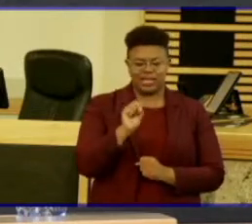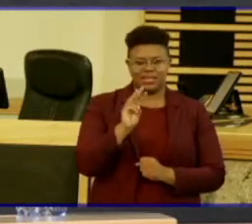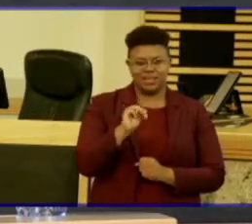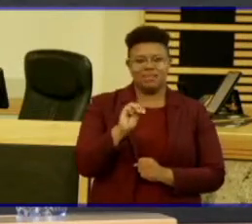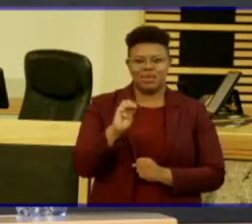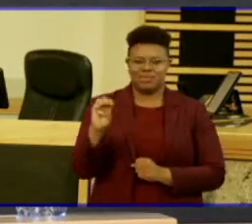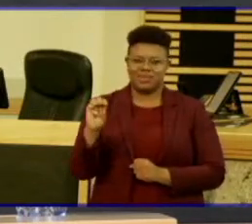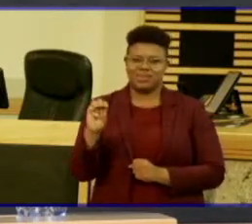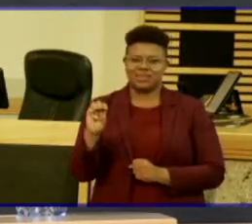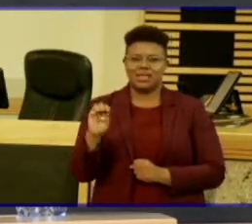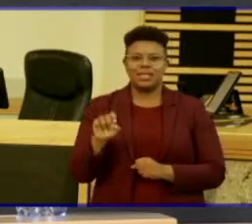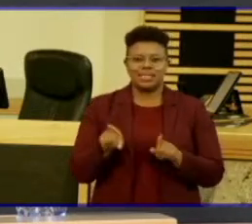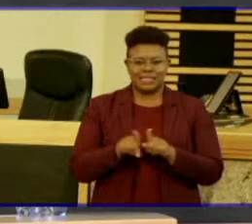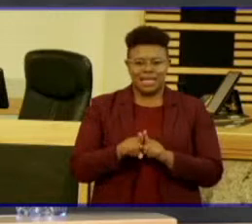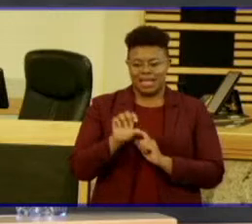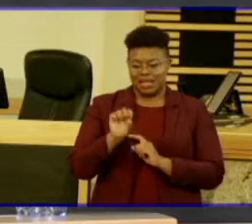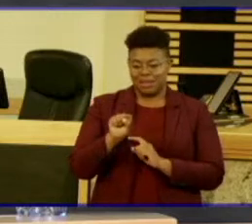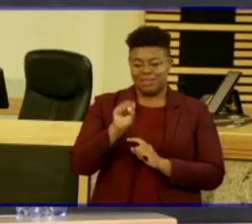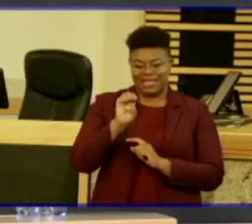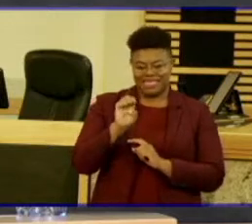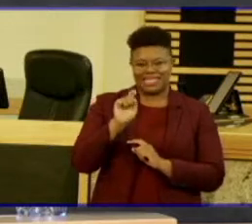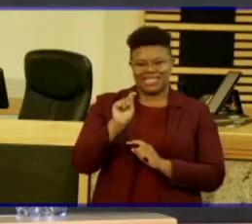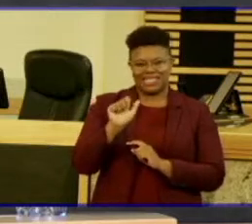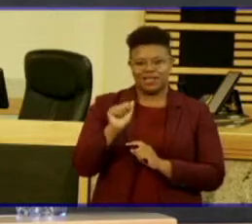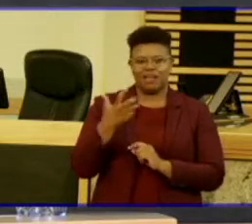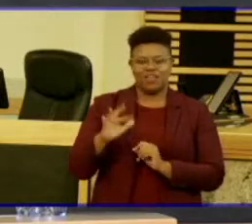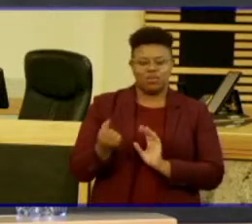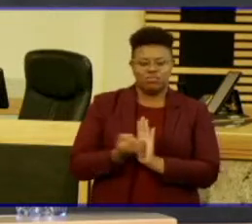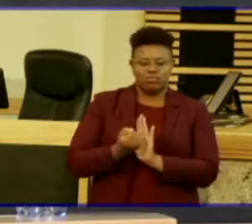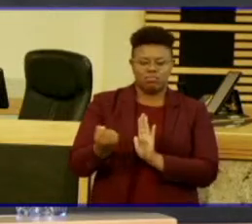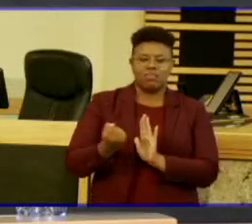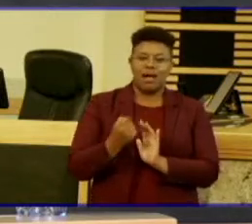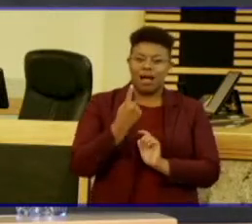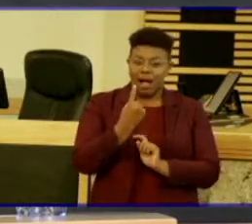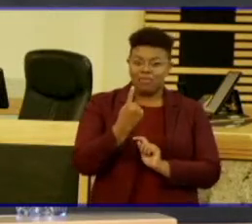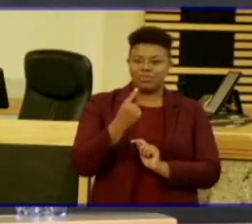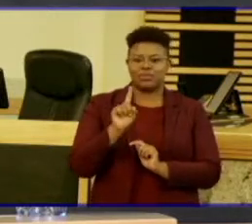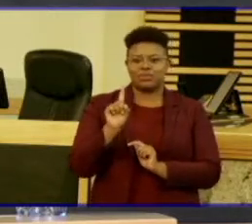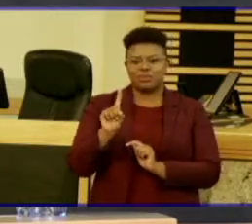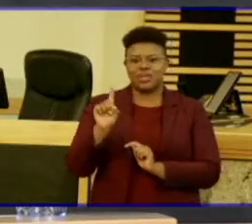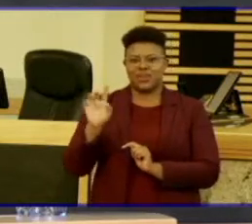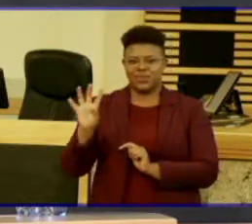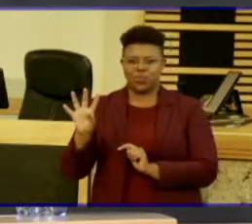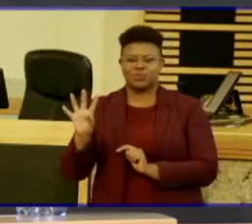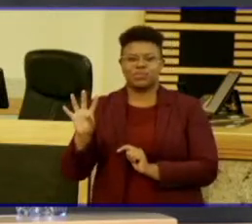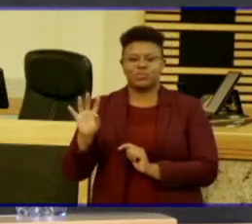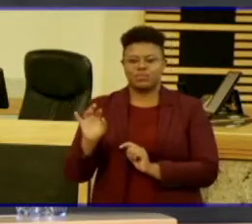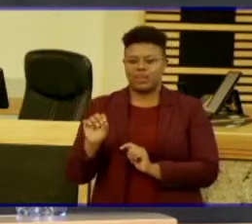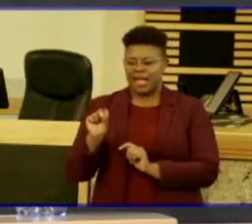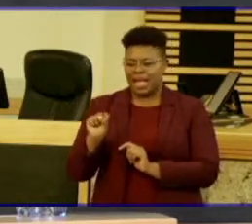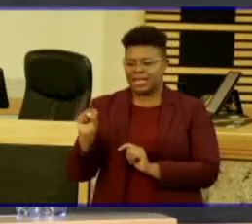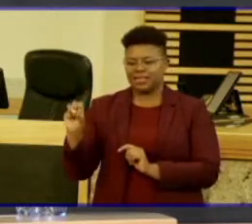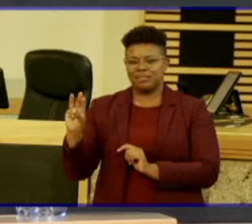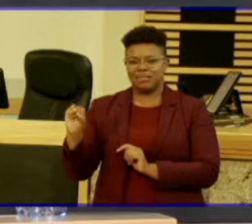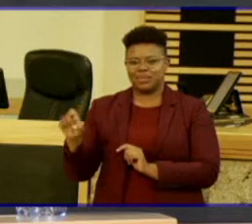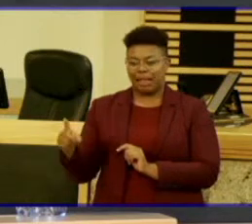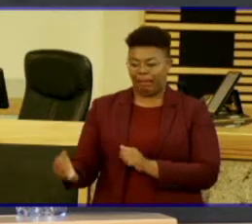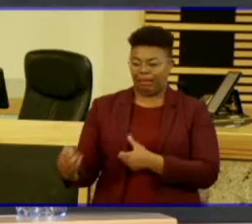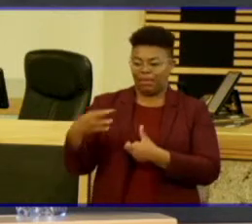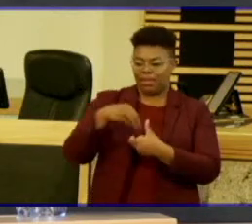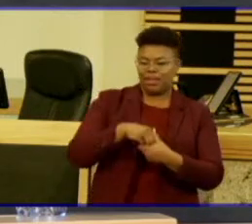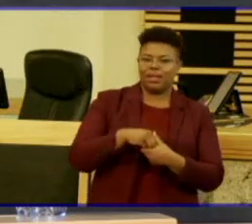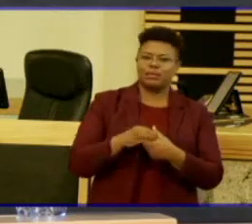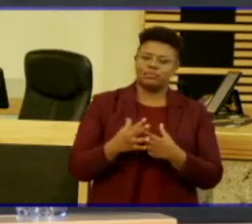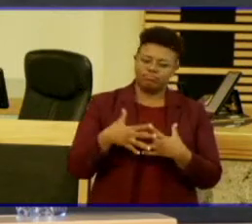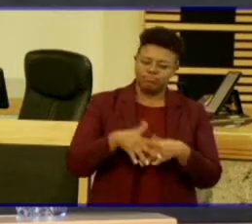broadband project. CETA has accredited 114 SMMEs from the province that will be able to participate in the